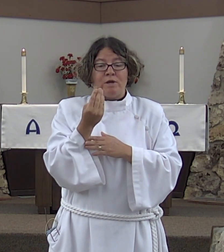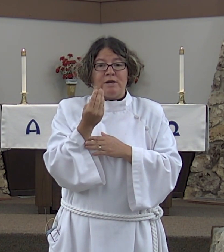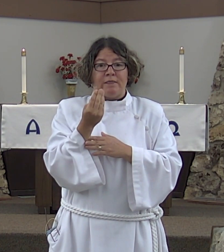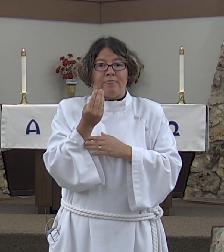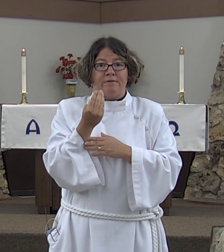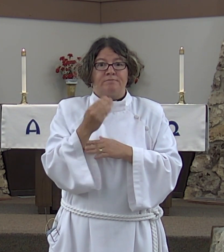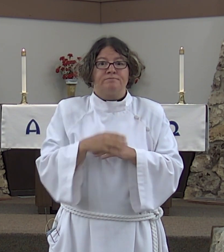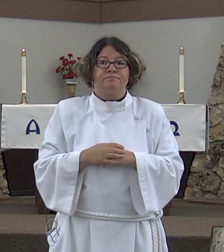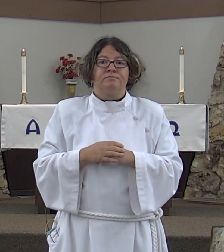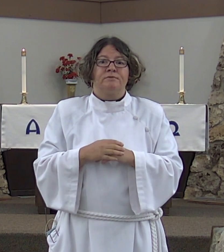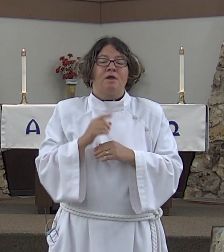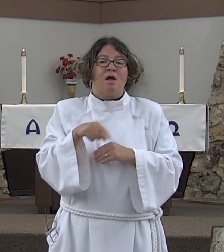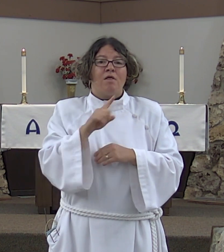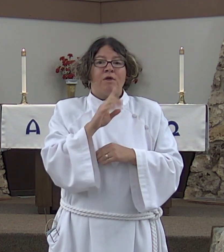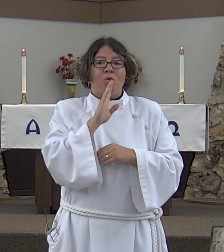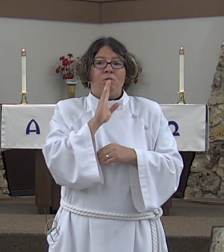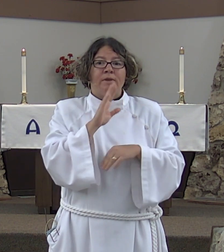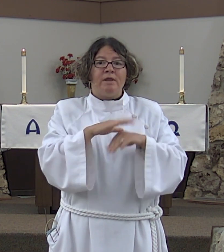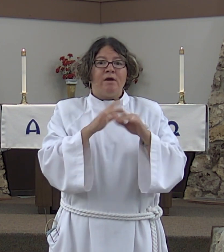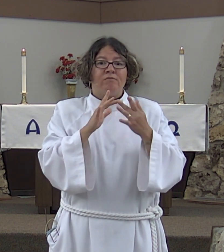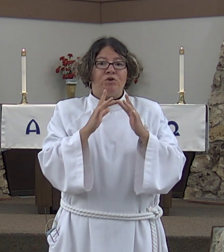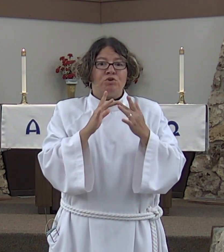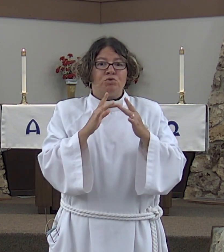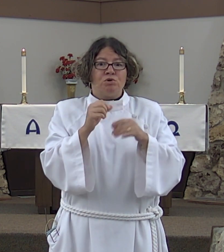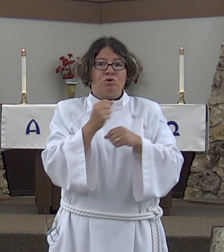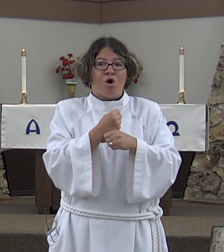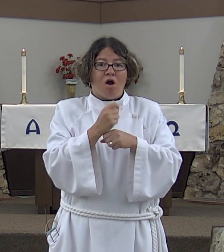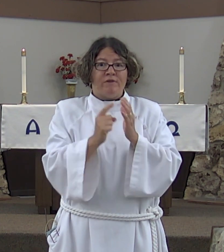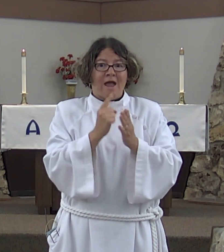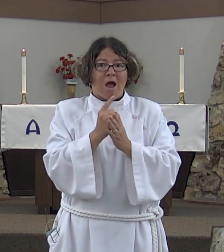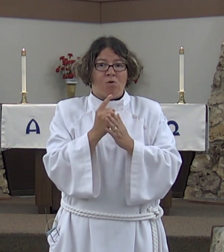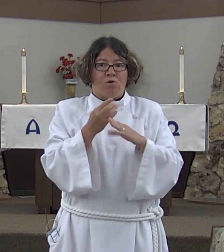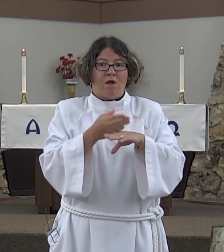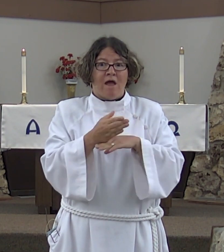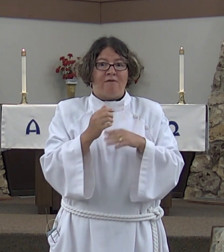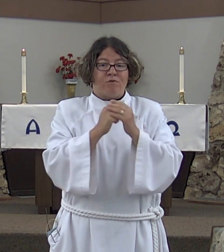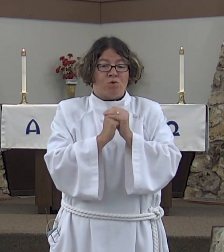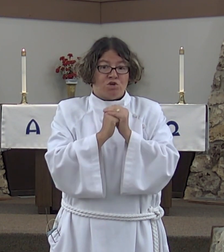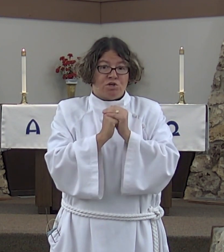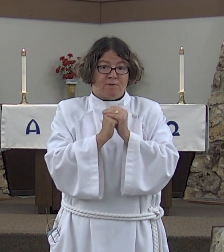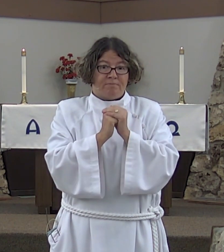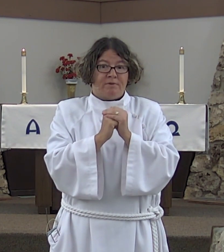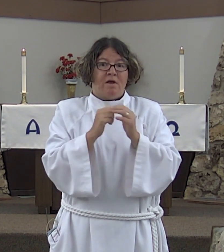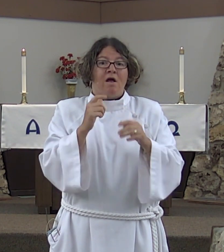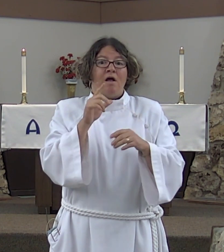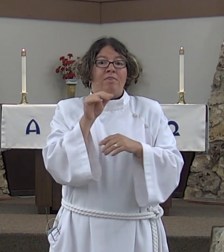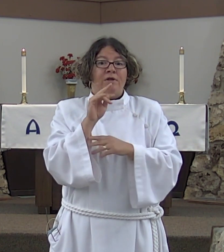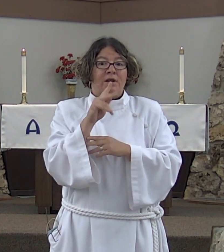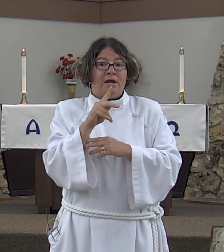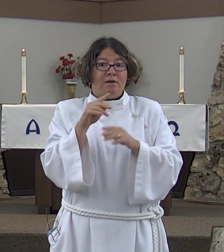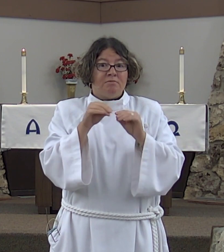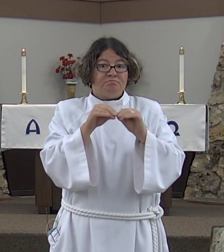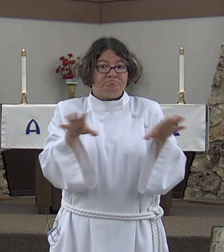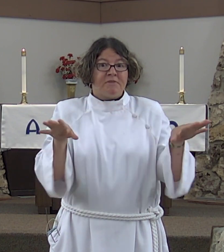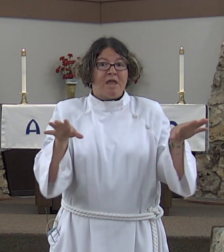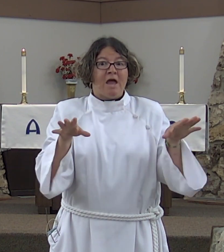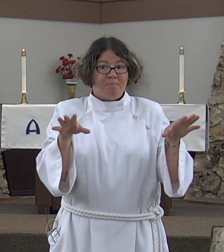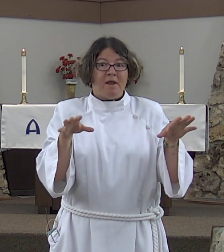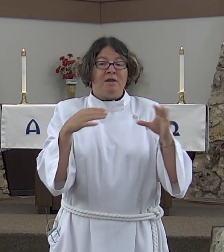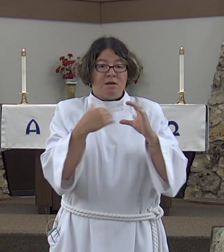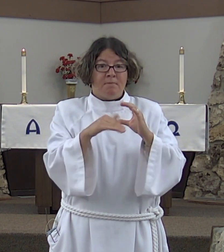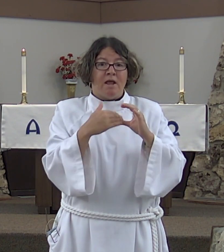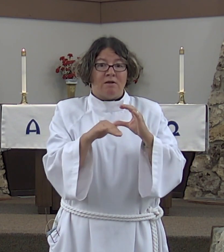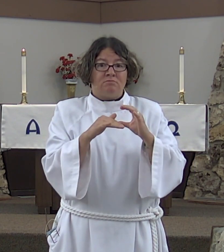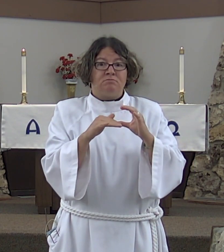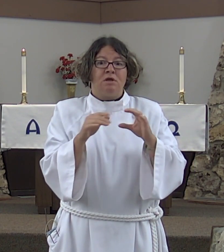June 14th. There will be a virtual coffee hour after worship. The link has